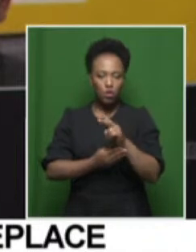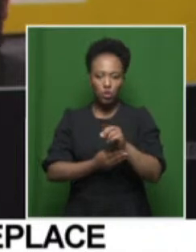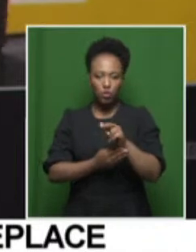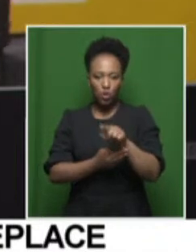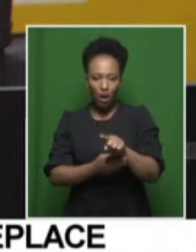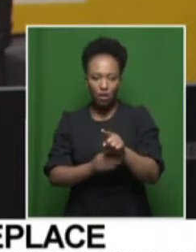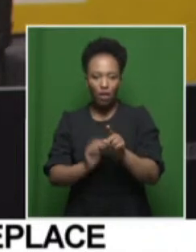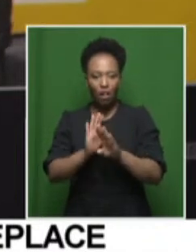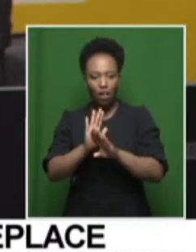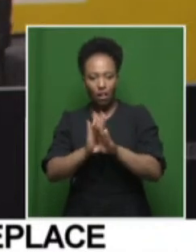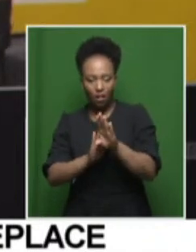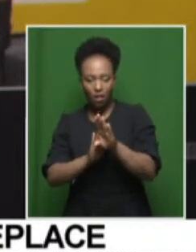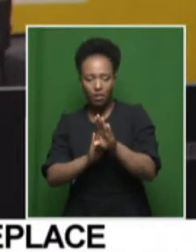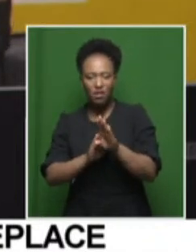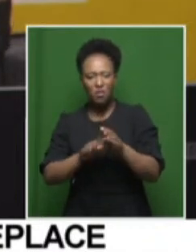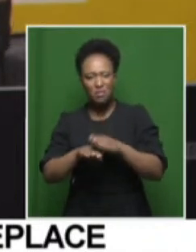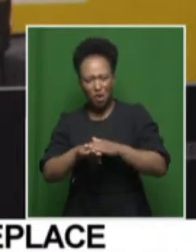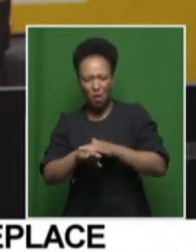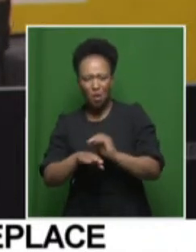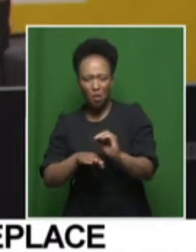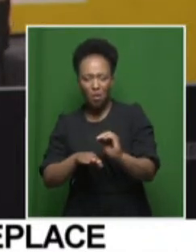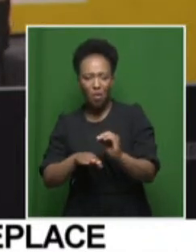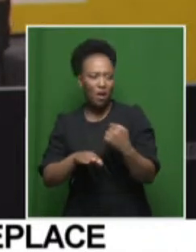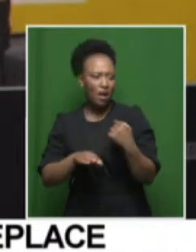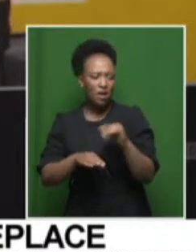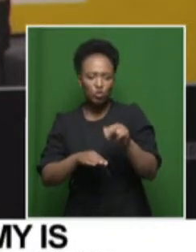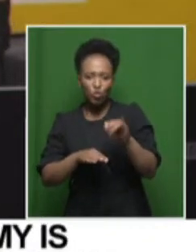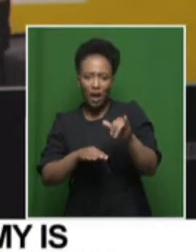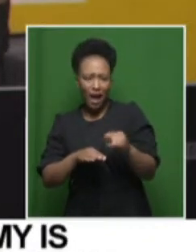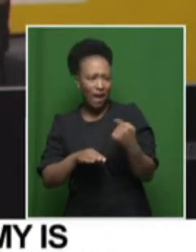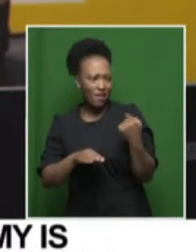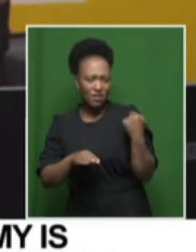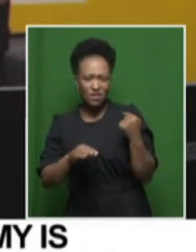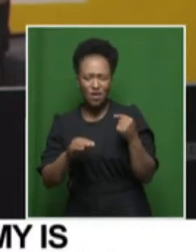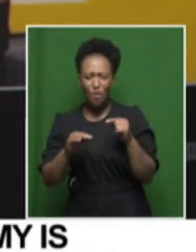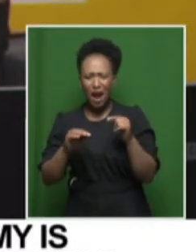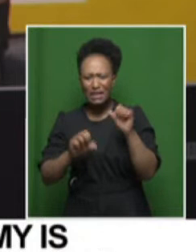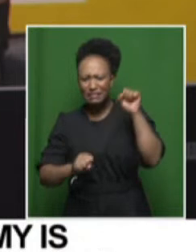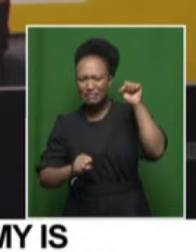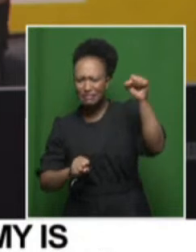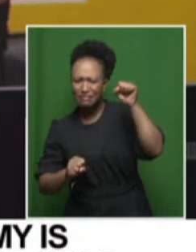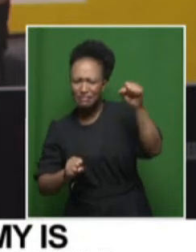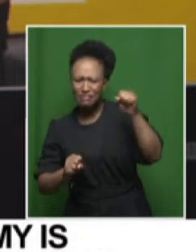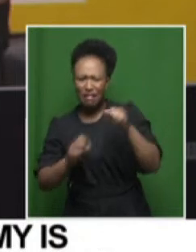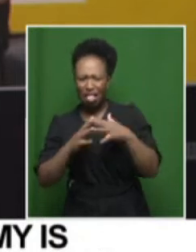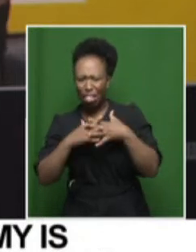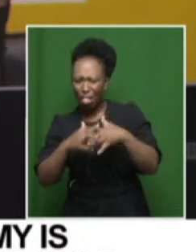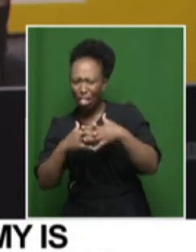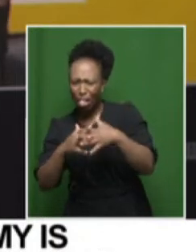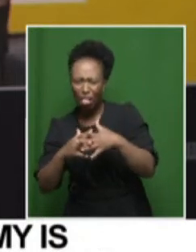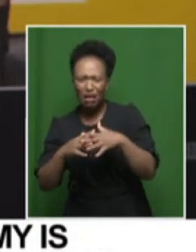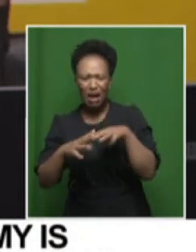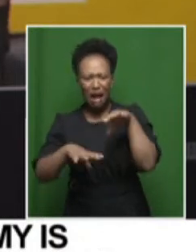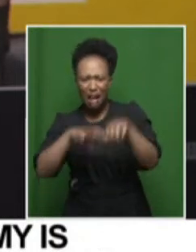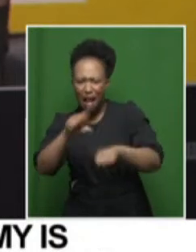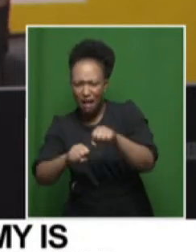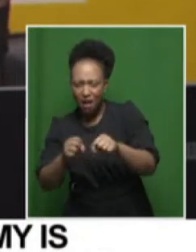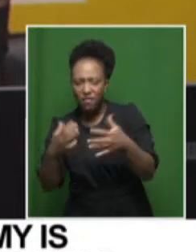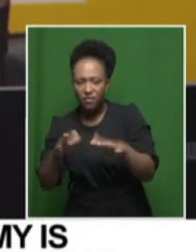Also, violent unrest in July and restrictions imposed to manage the third wave